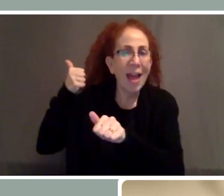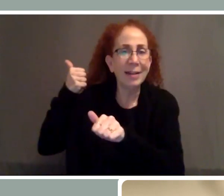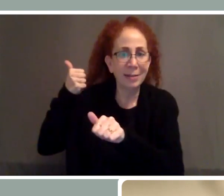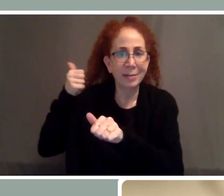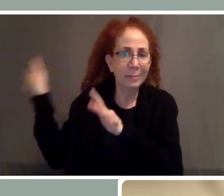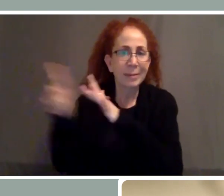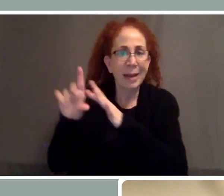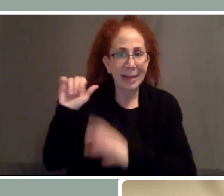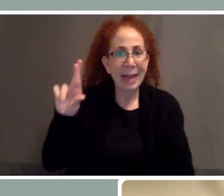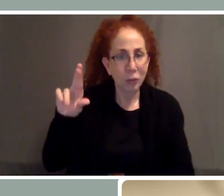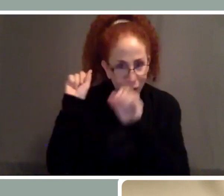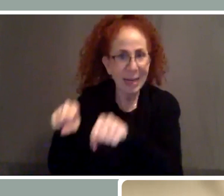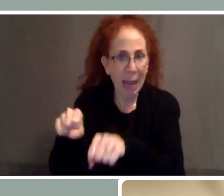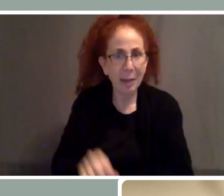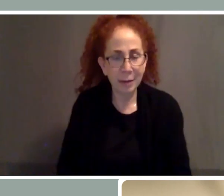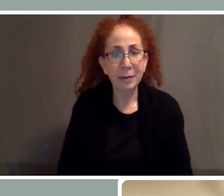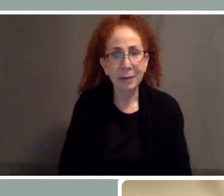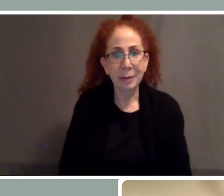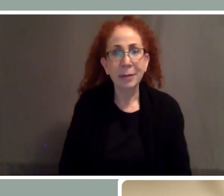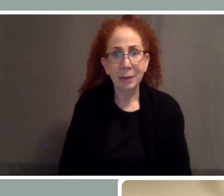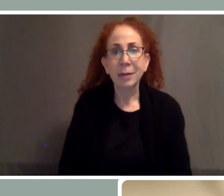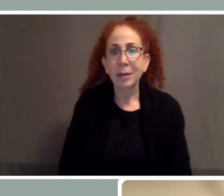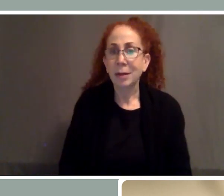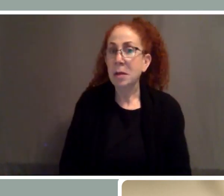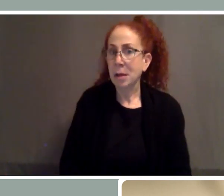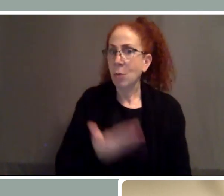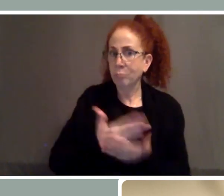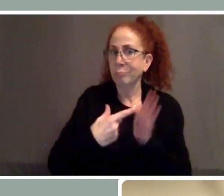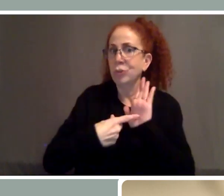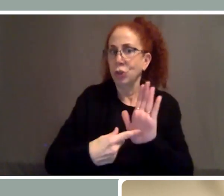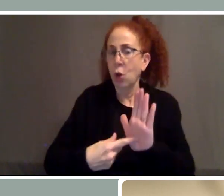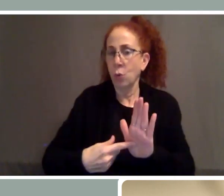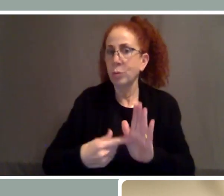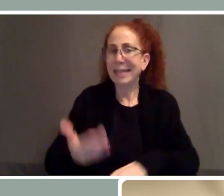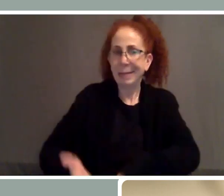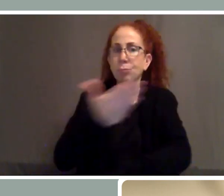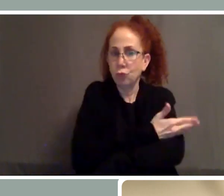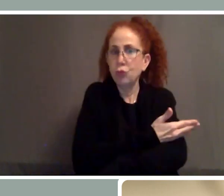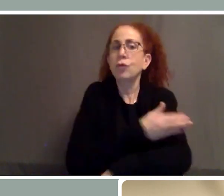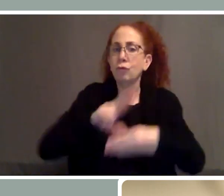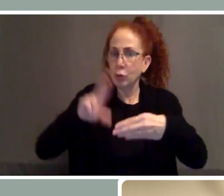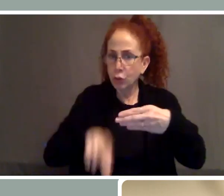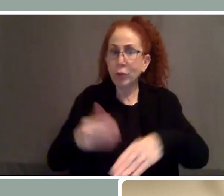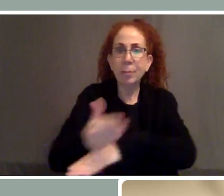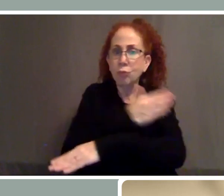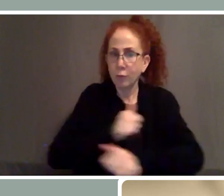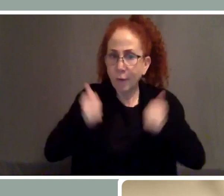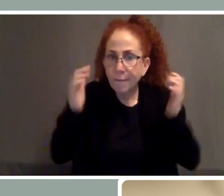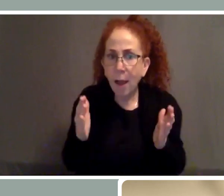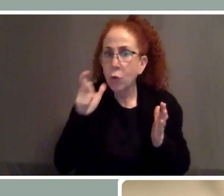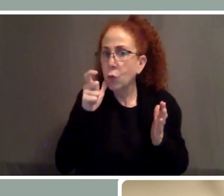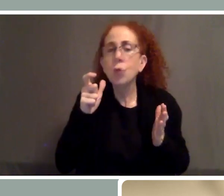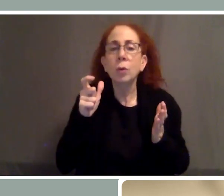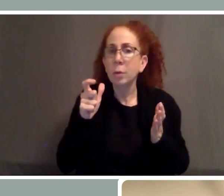getting cancer, and we show improved outcome and improved survival for people who are unaffected